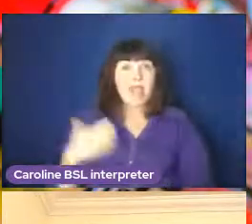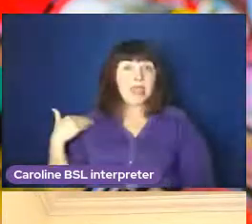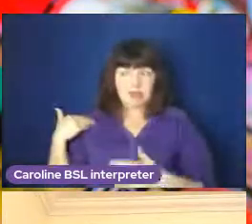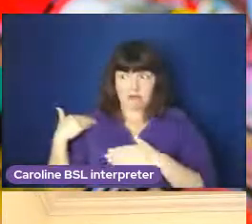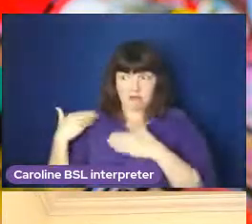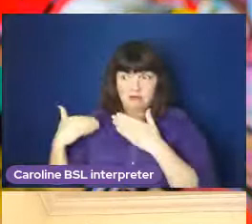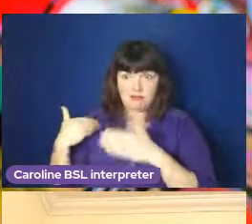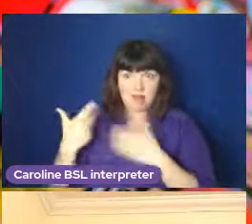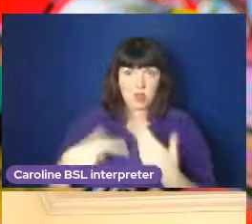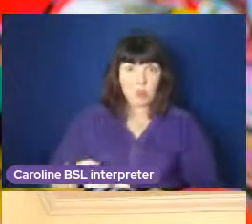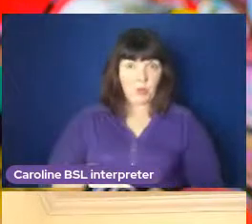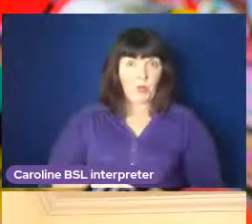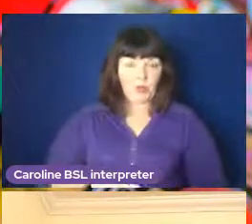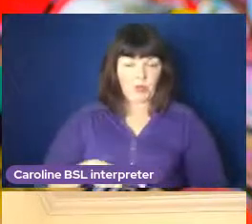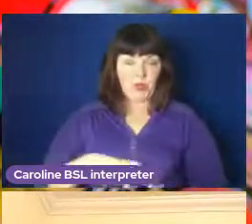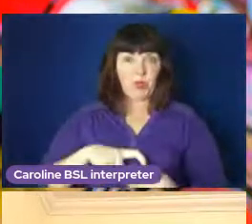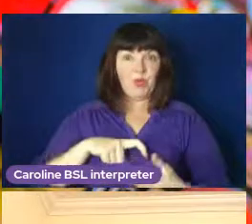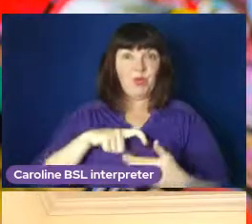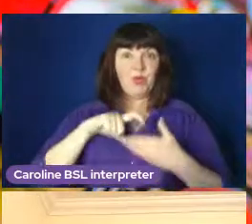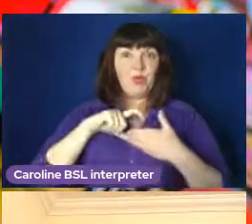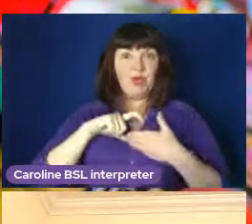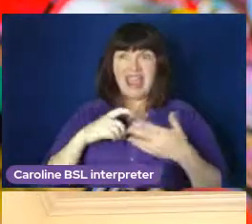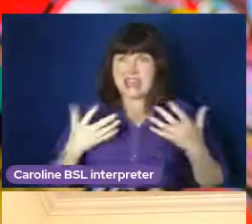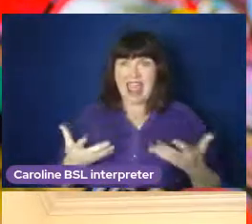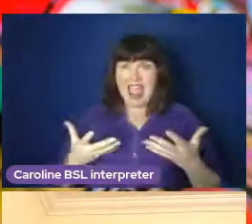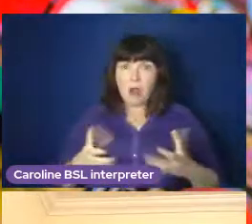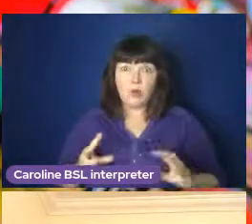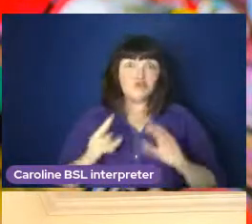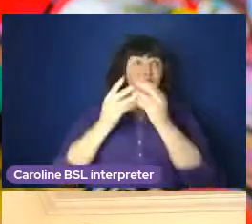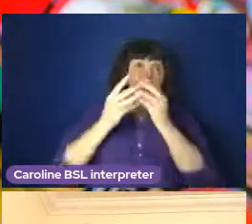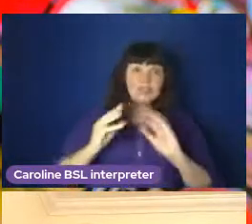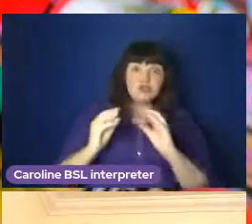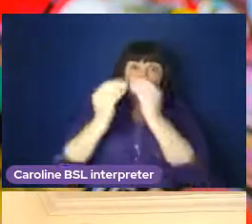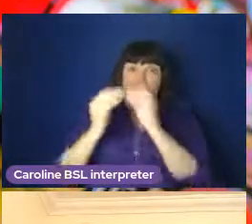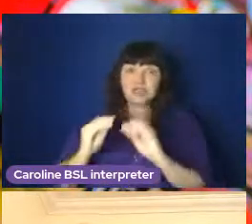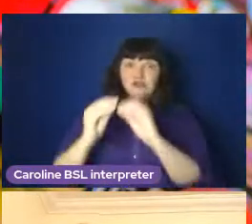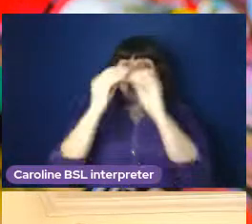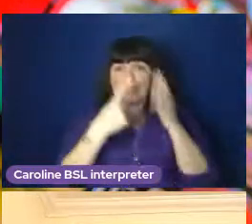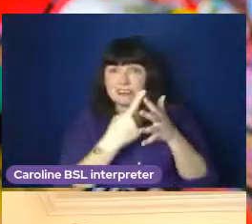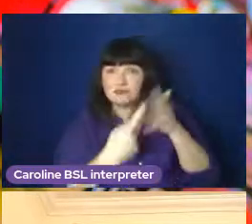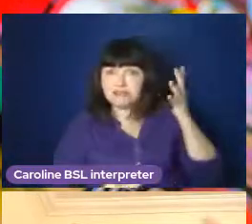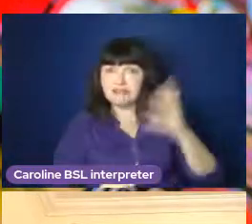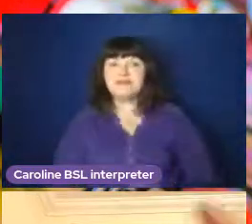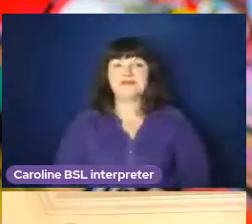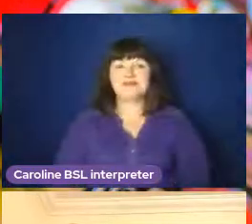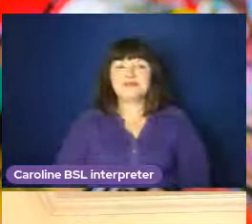now you're a creative machine, aren't you? I do try, yes.